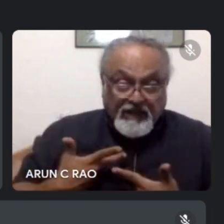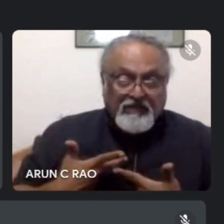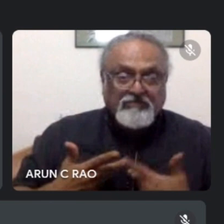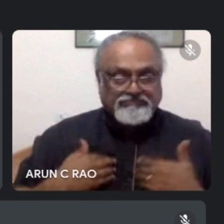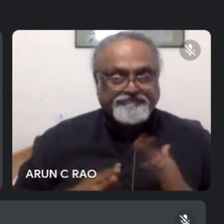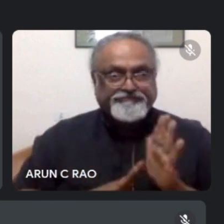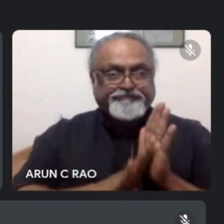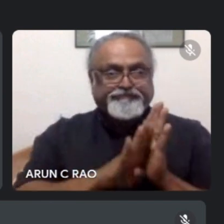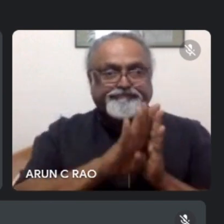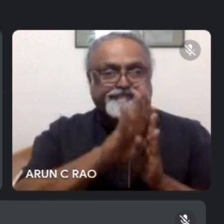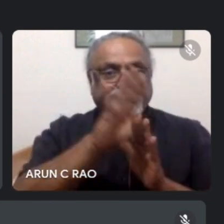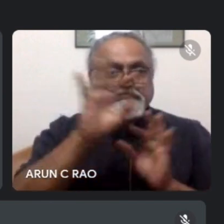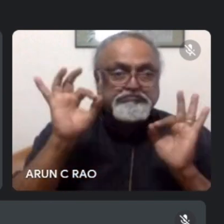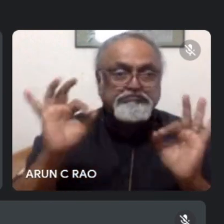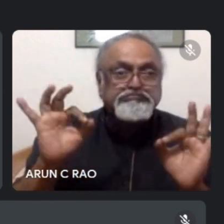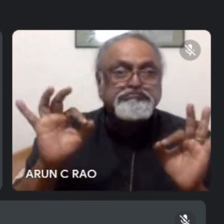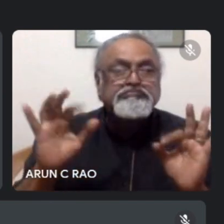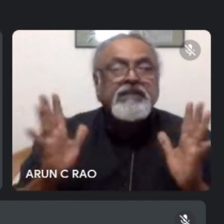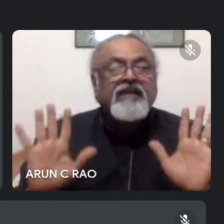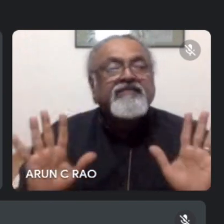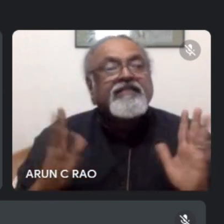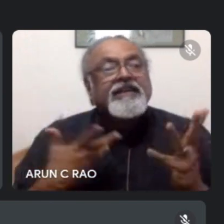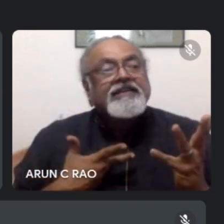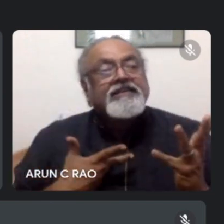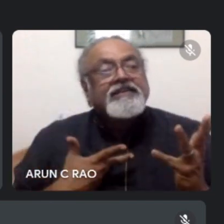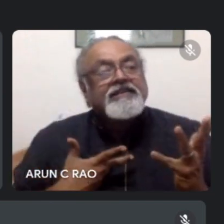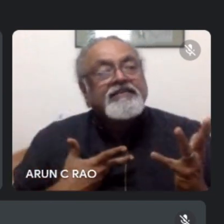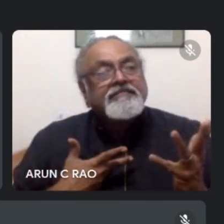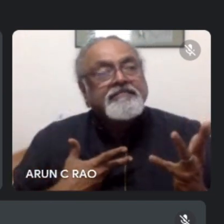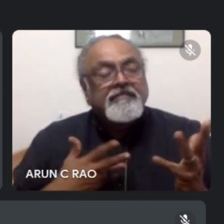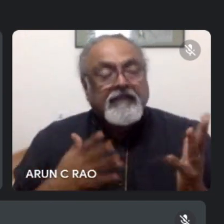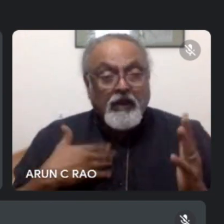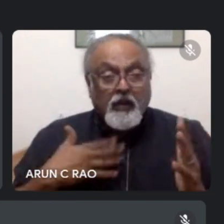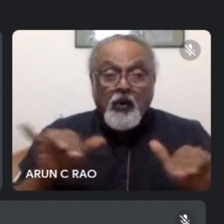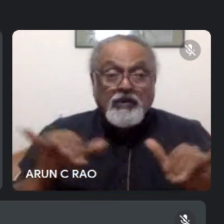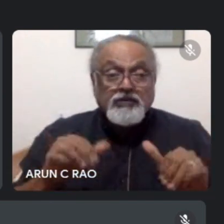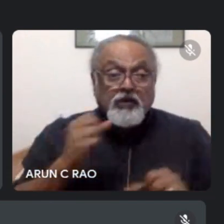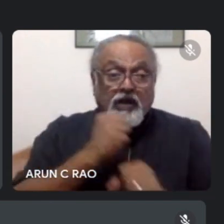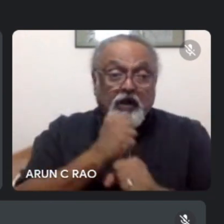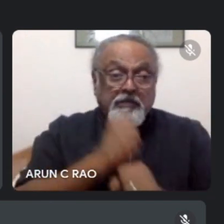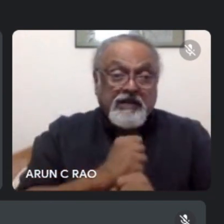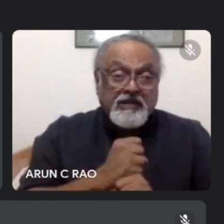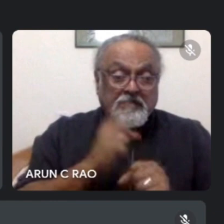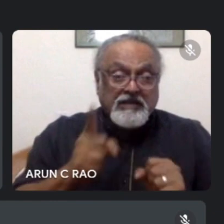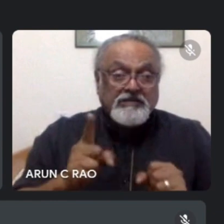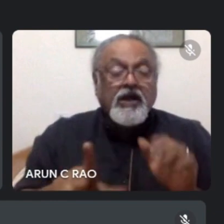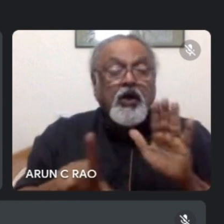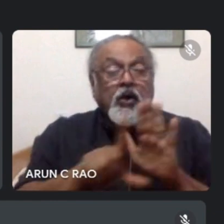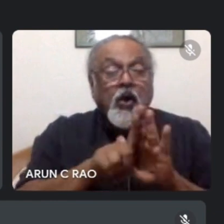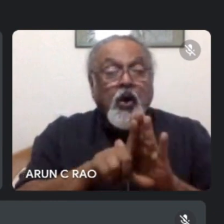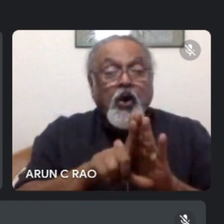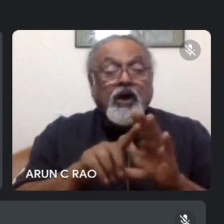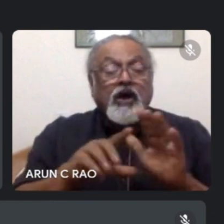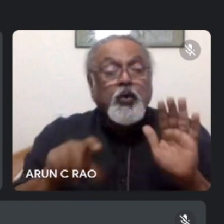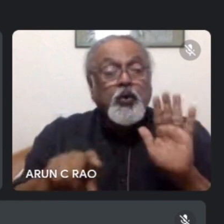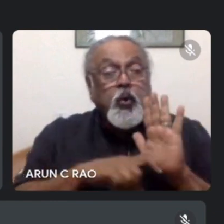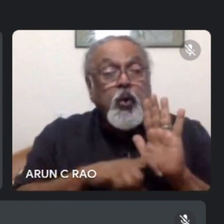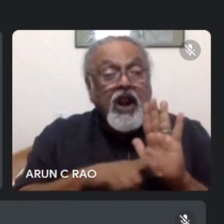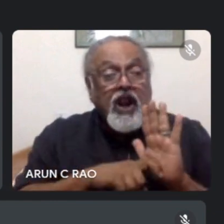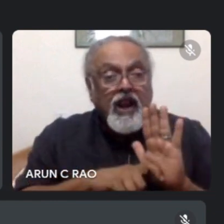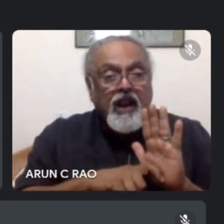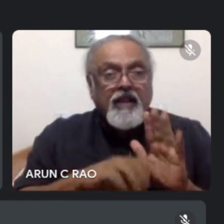would really urge to the parents, and I would also like the government to come up with laws, rules, and regulations